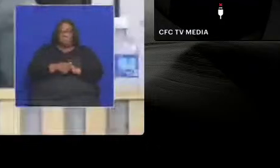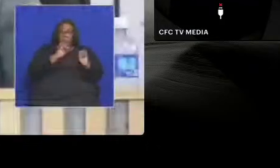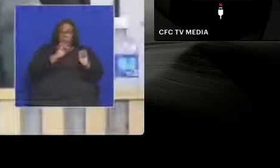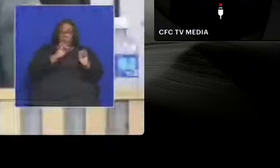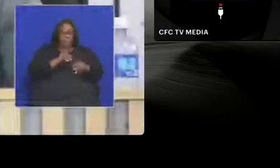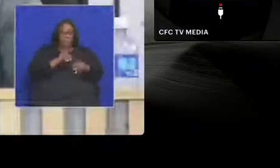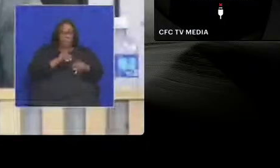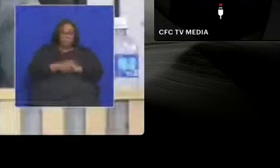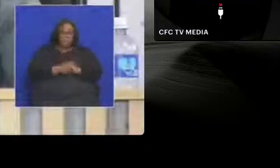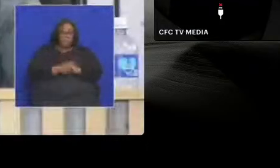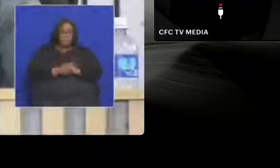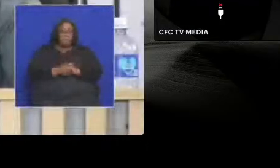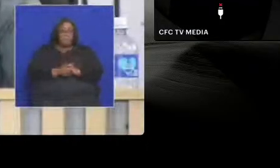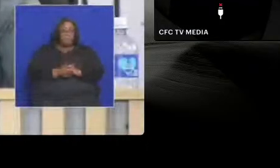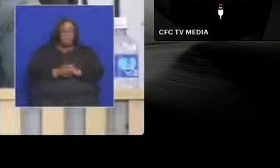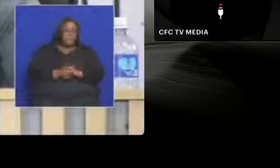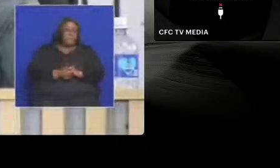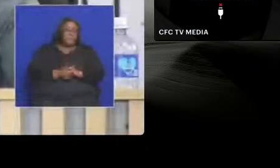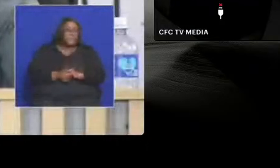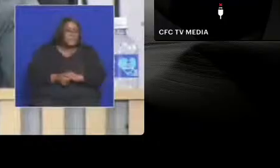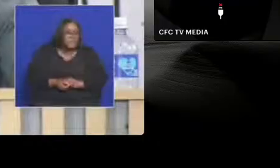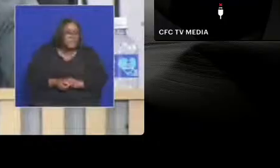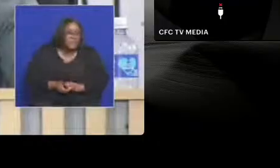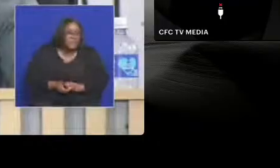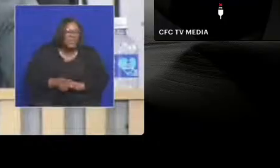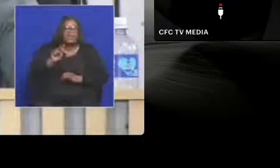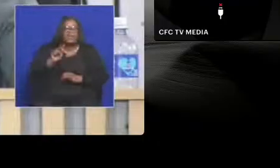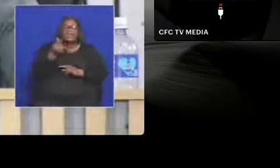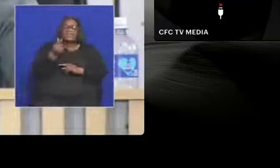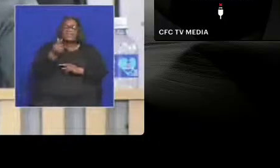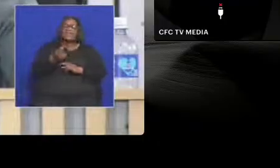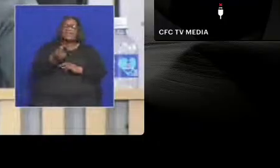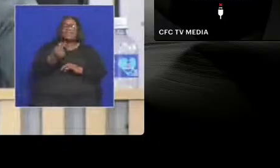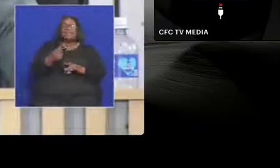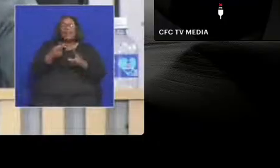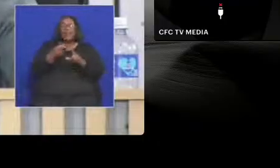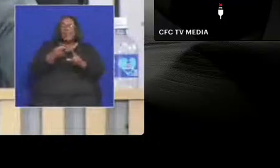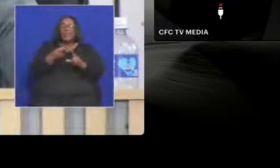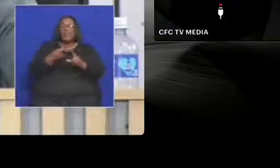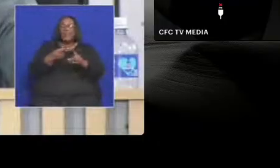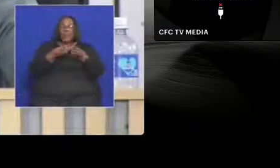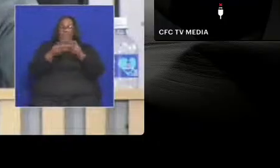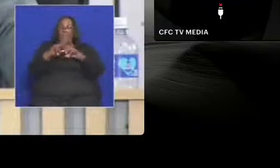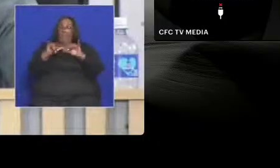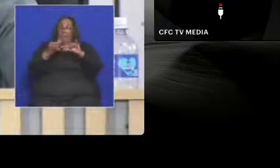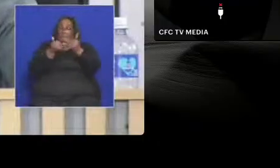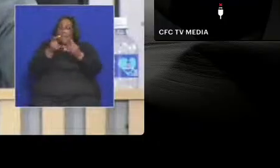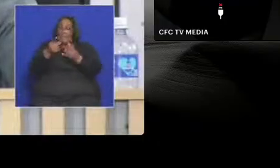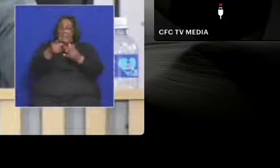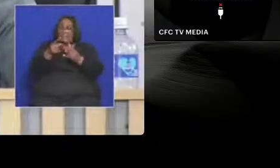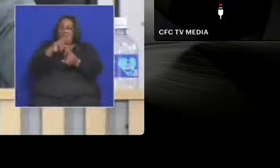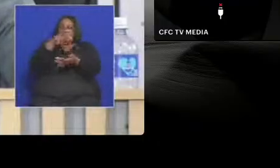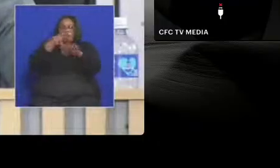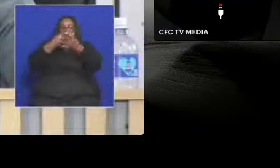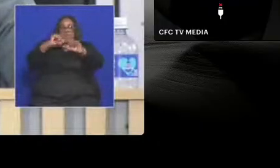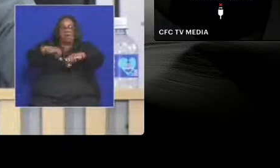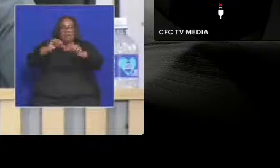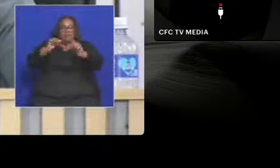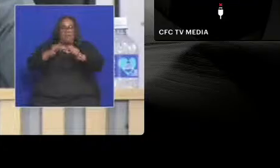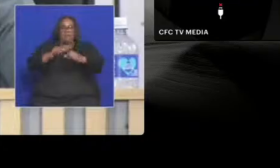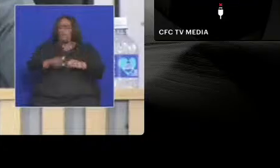is this revolving fund with the main supplier based on a written agreement? No, it's not.